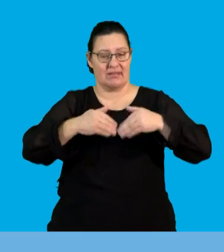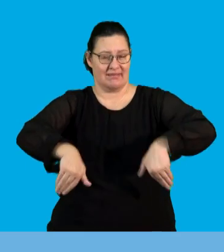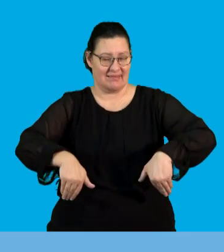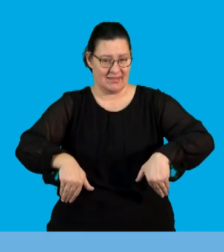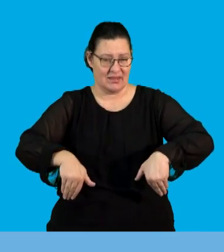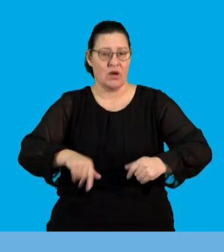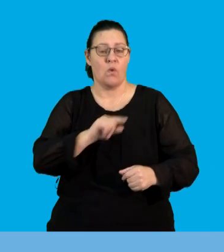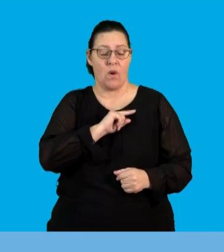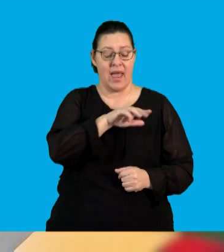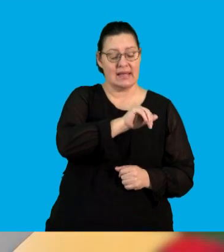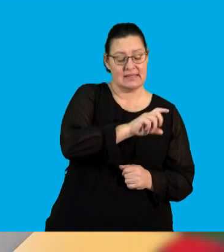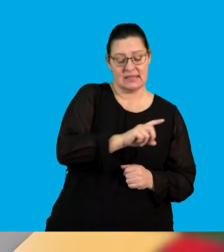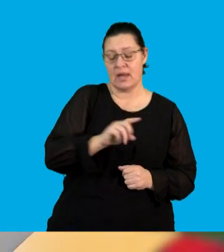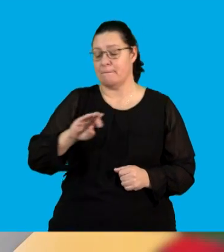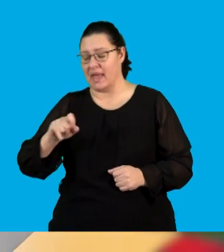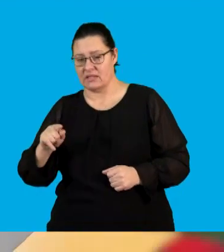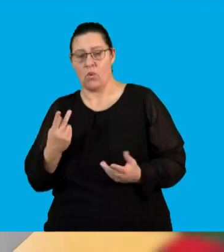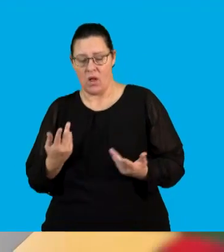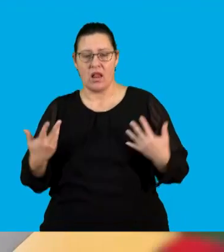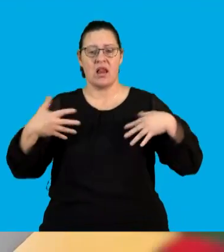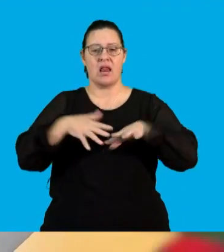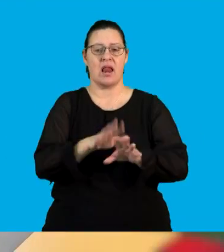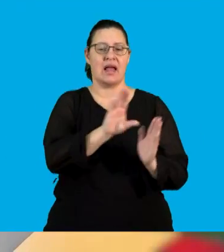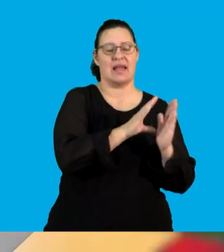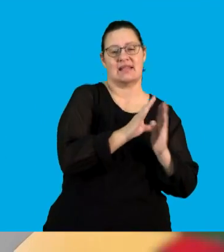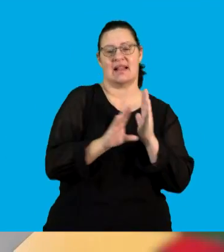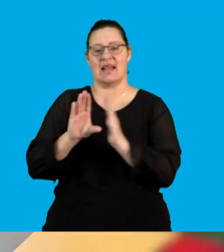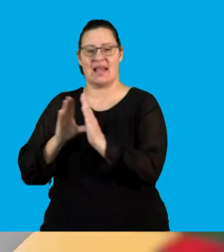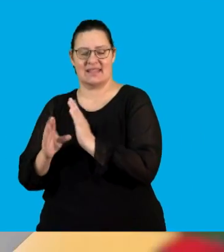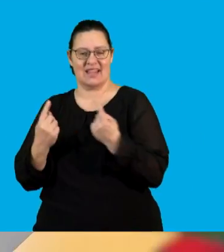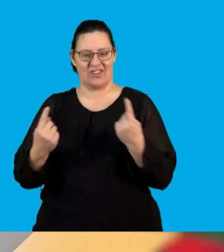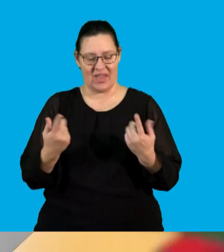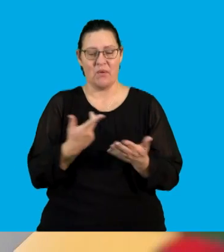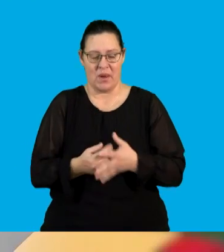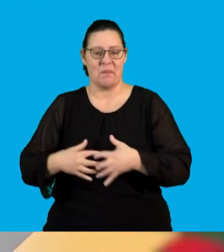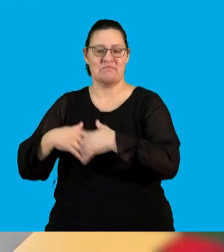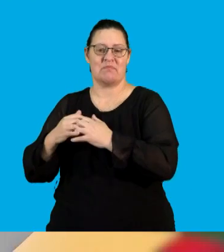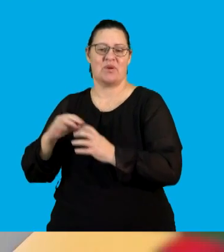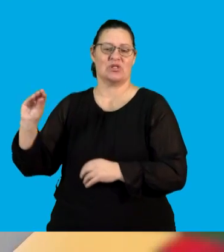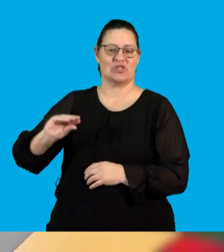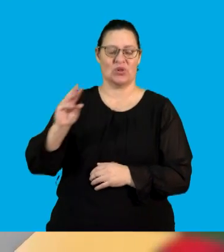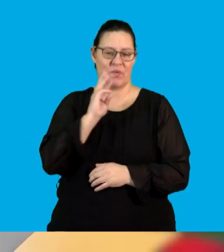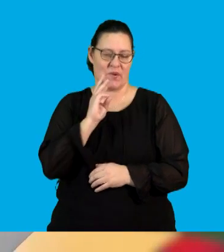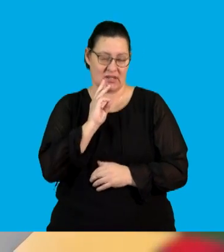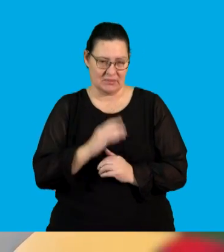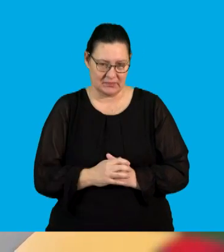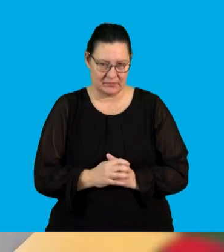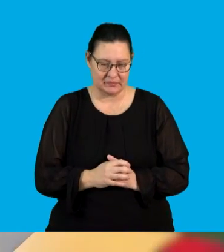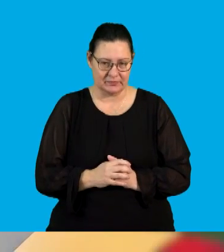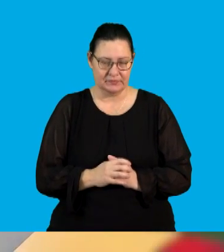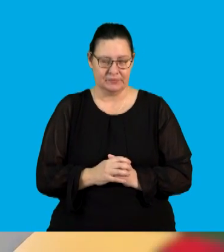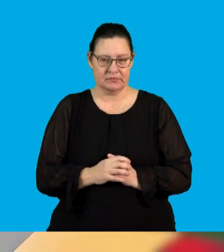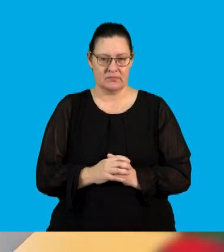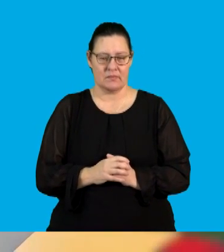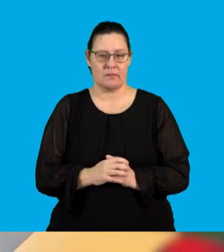reaction, because the acid and the base are going to neutralize each other in order to produce salt and water. So the products of those two